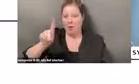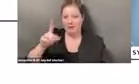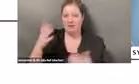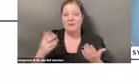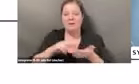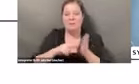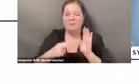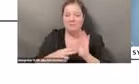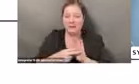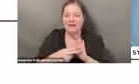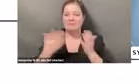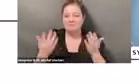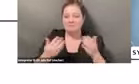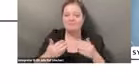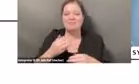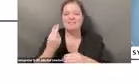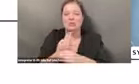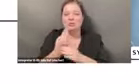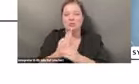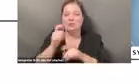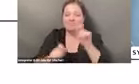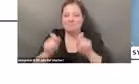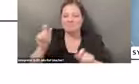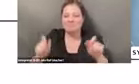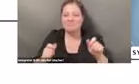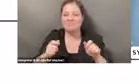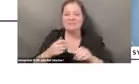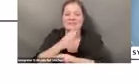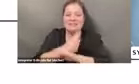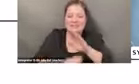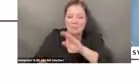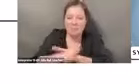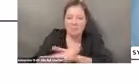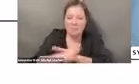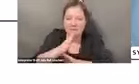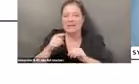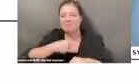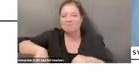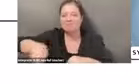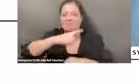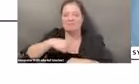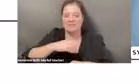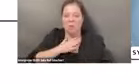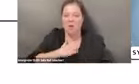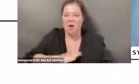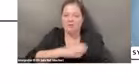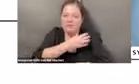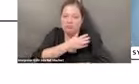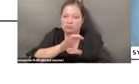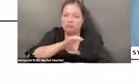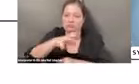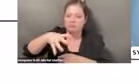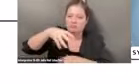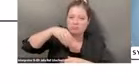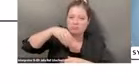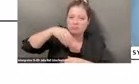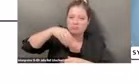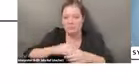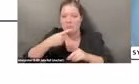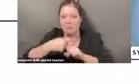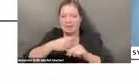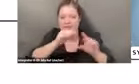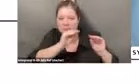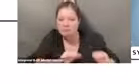Training End Users with Disabilities to fully participate in the Web Accessibility Directive objectives. And this project